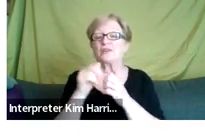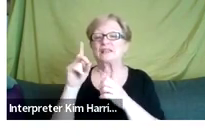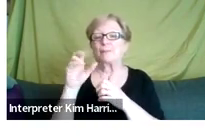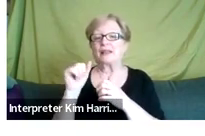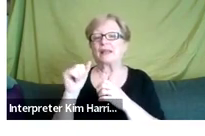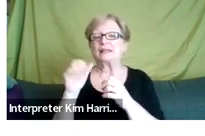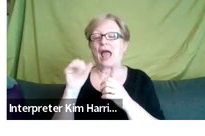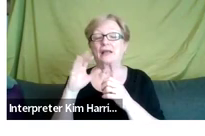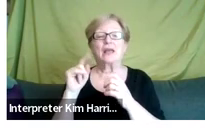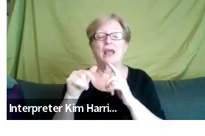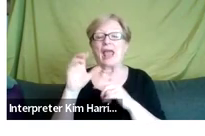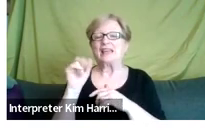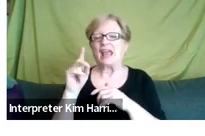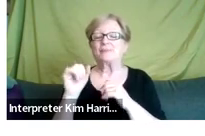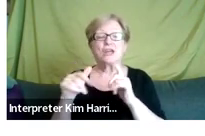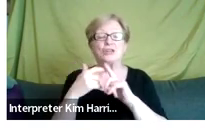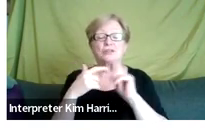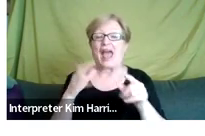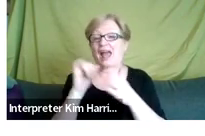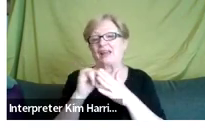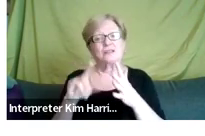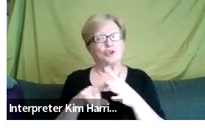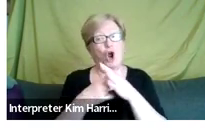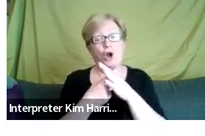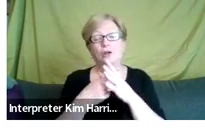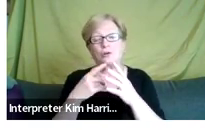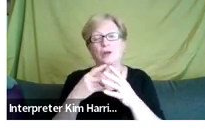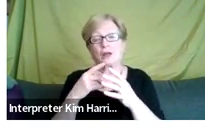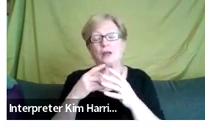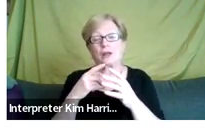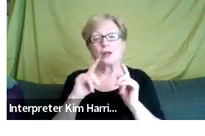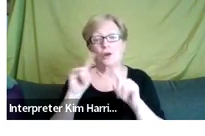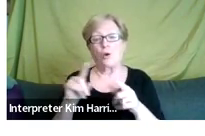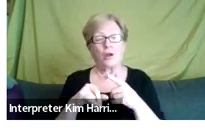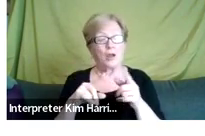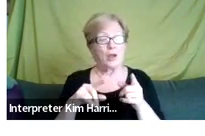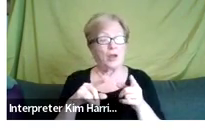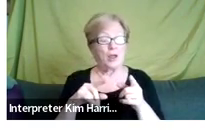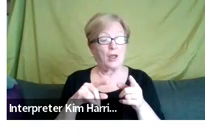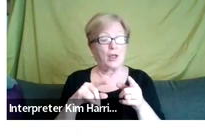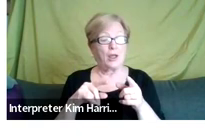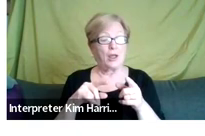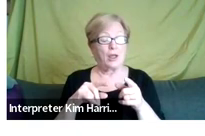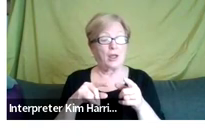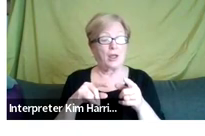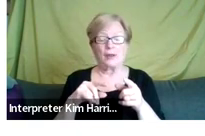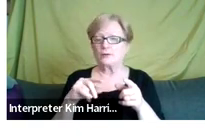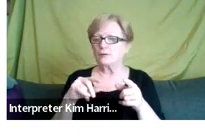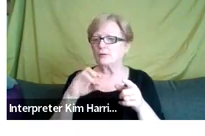needs. Is the JAN is really great website. So